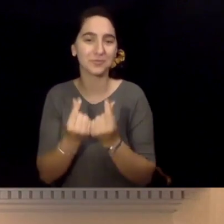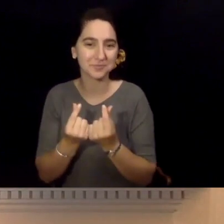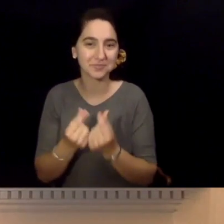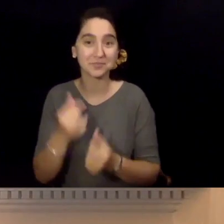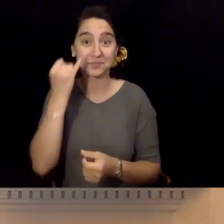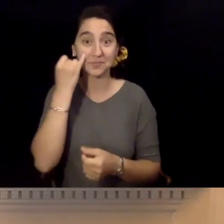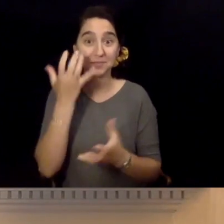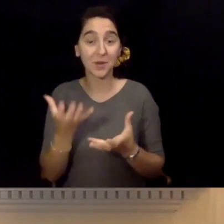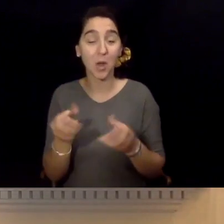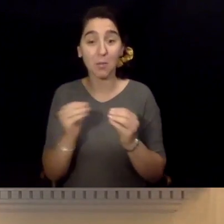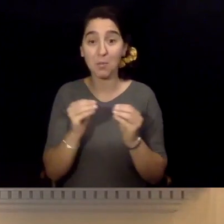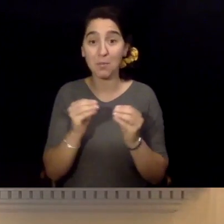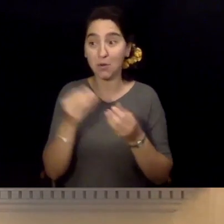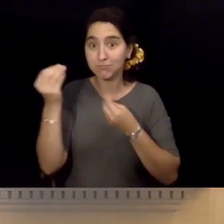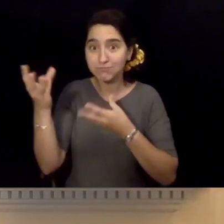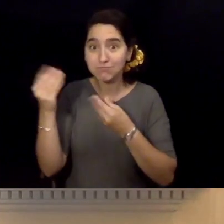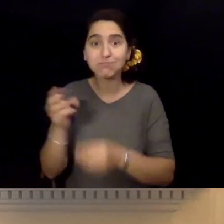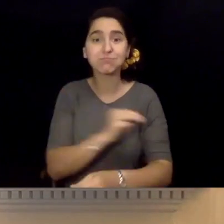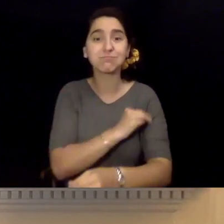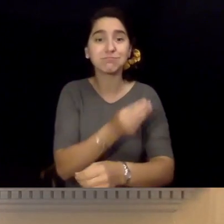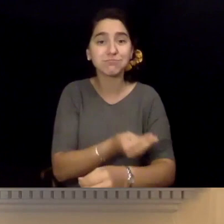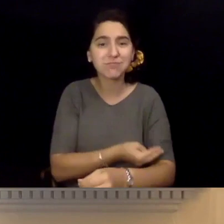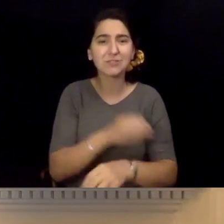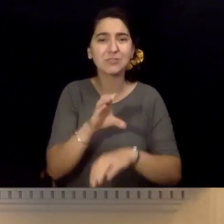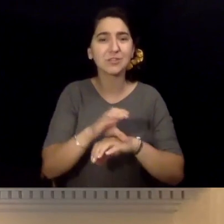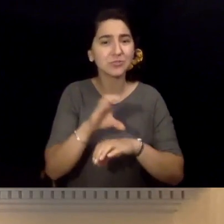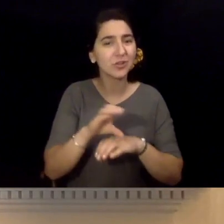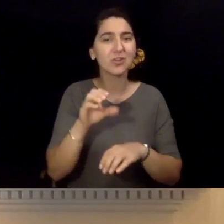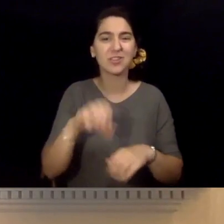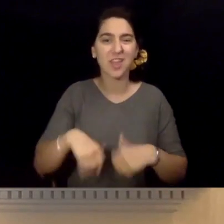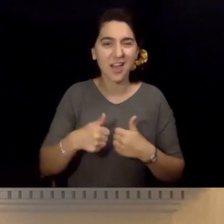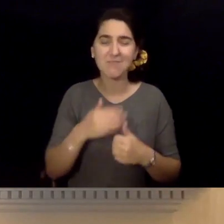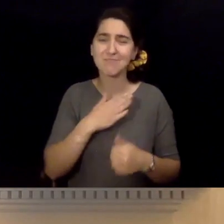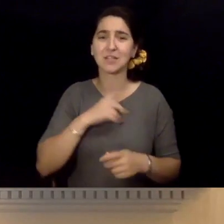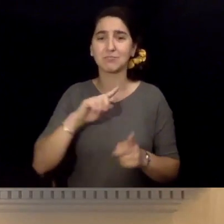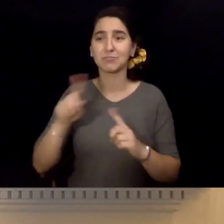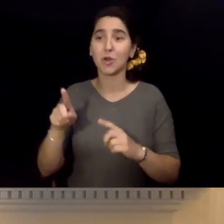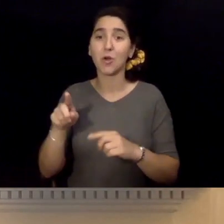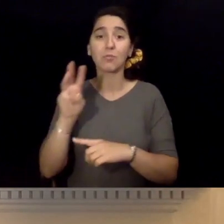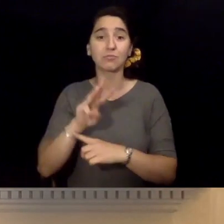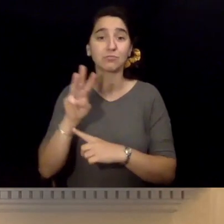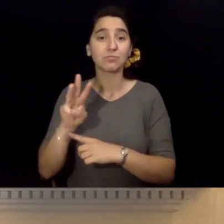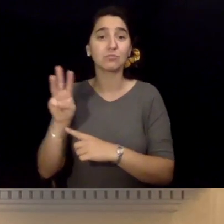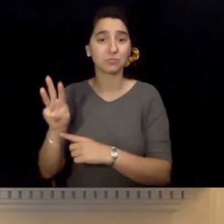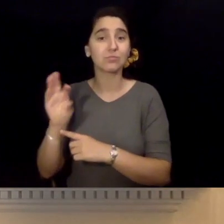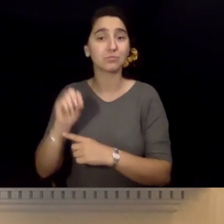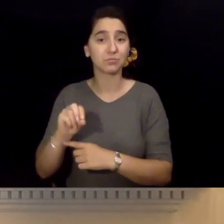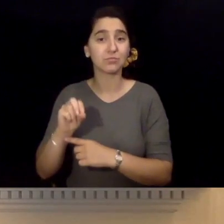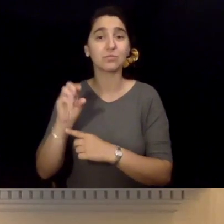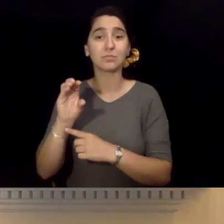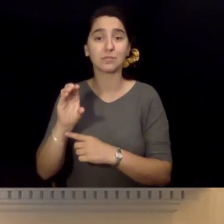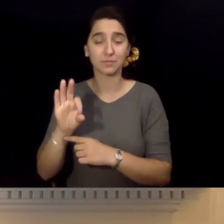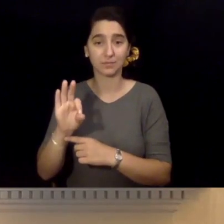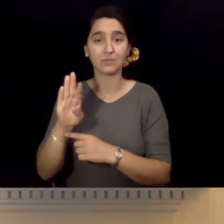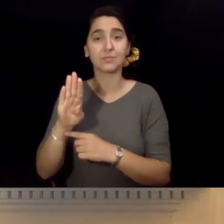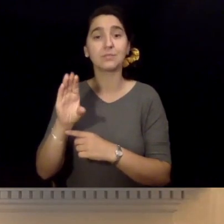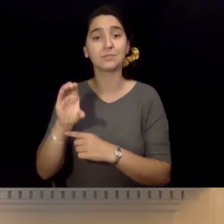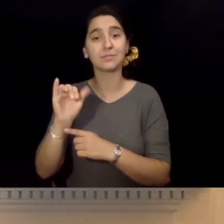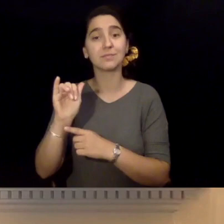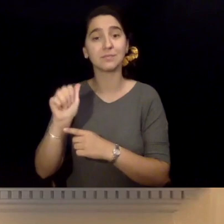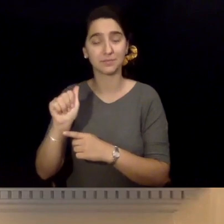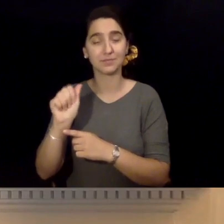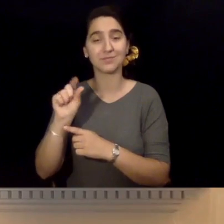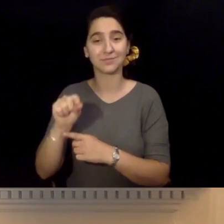groups. If you would like more information about our ministries or our church life, please visit our website at